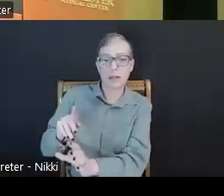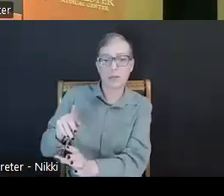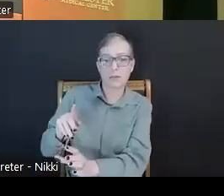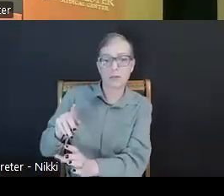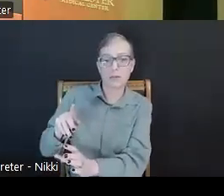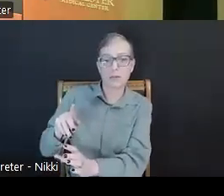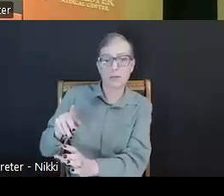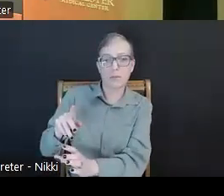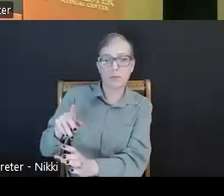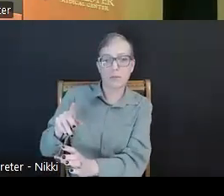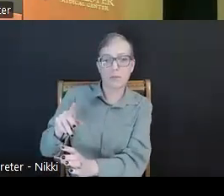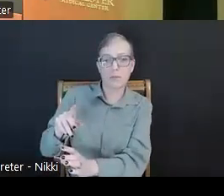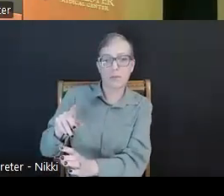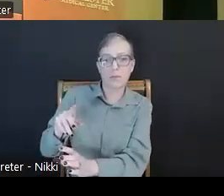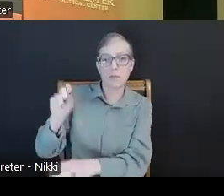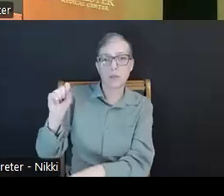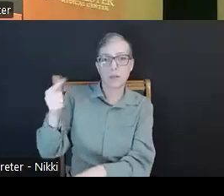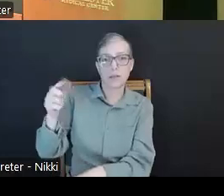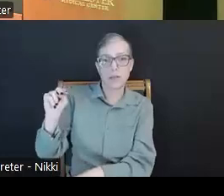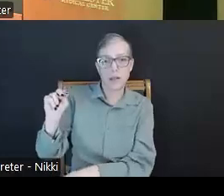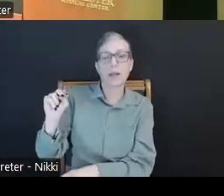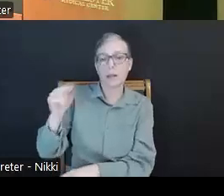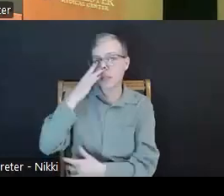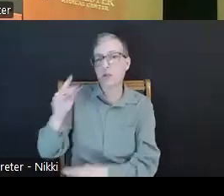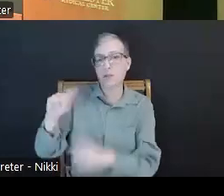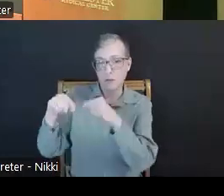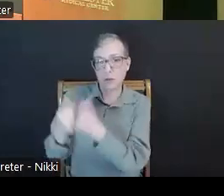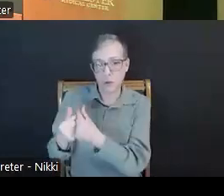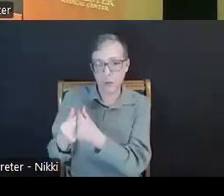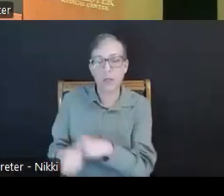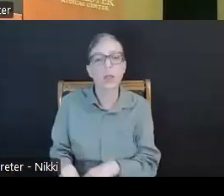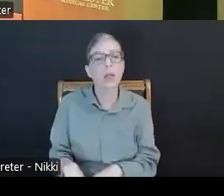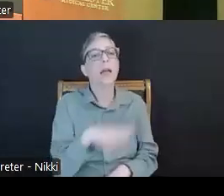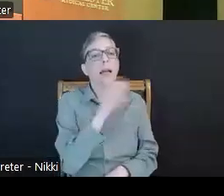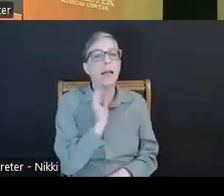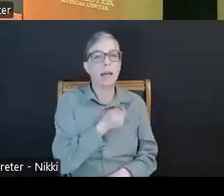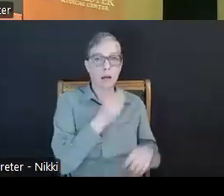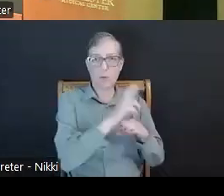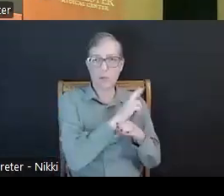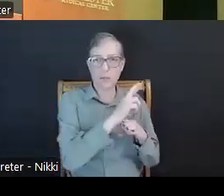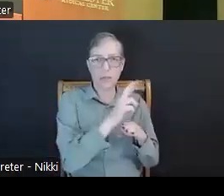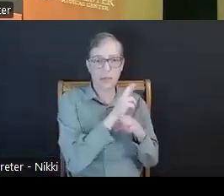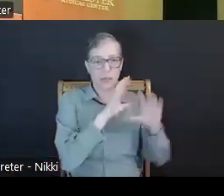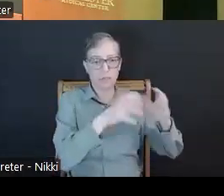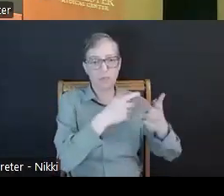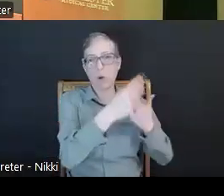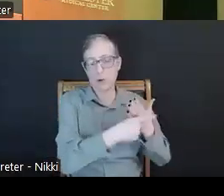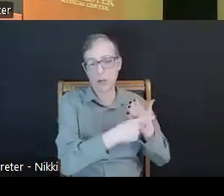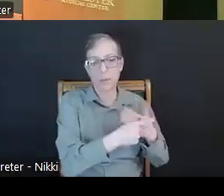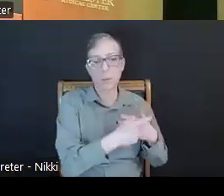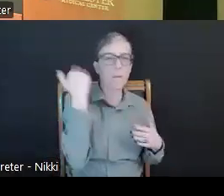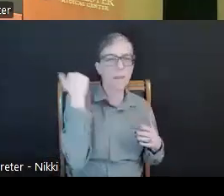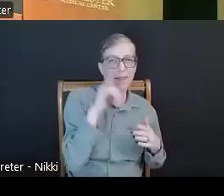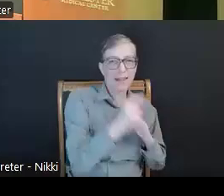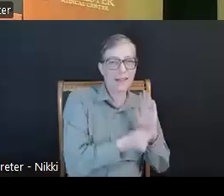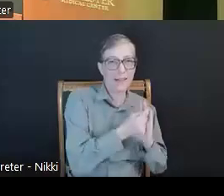by Dr. Cardella, who's also the clerkship director, as well as our residency program, who at the time was led by Dr.